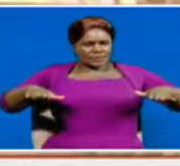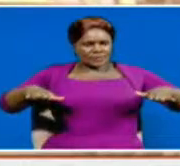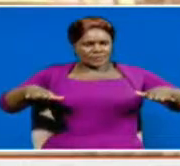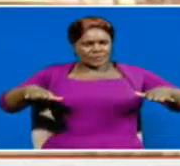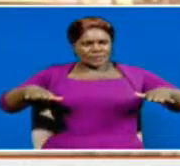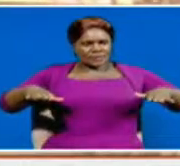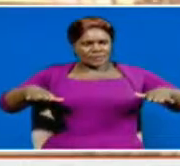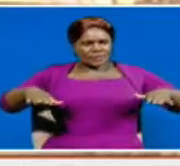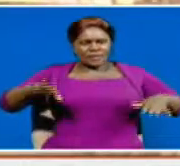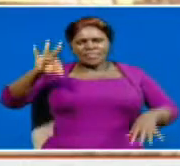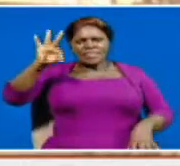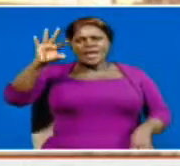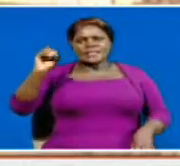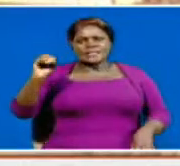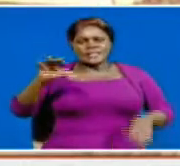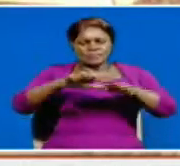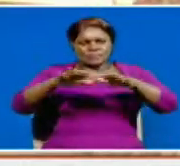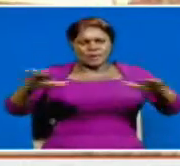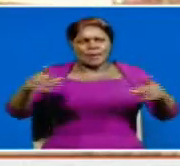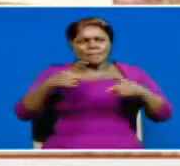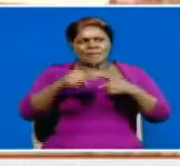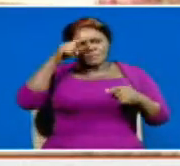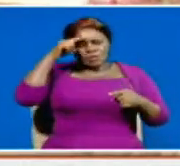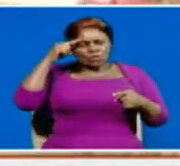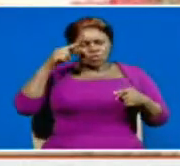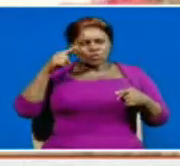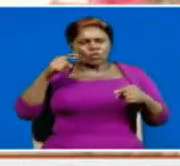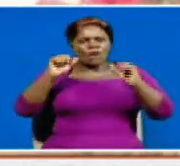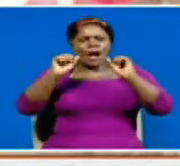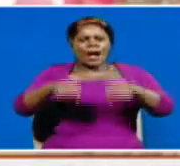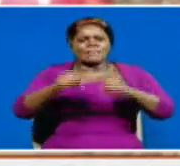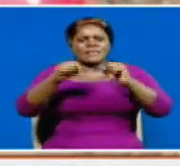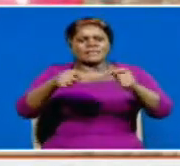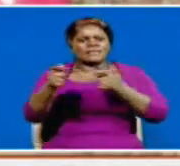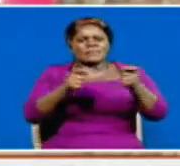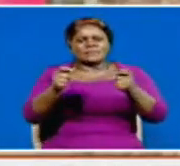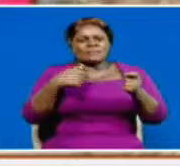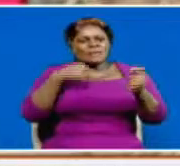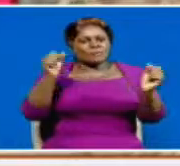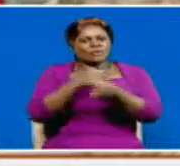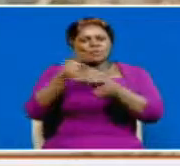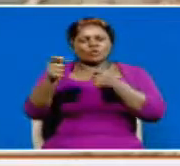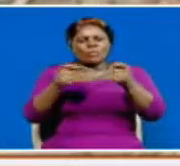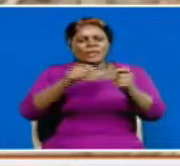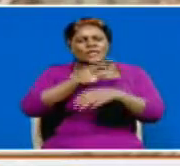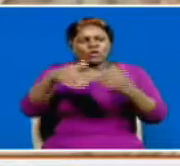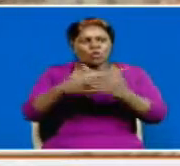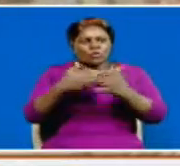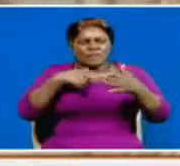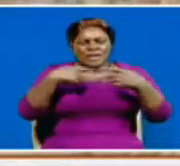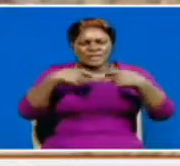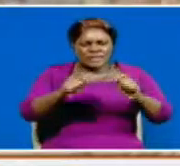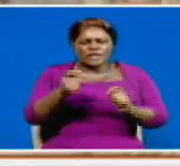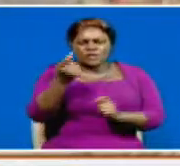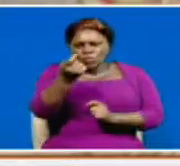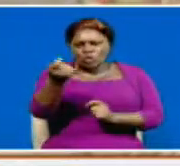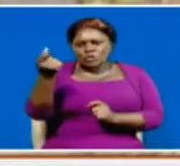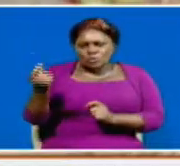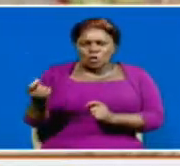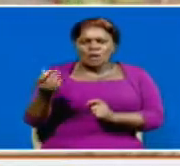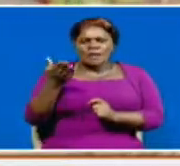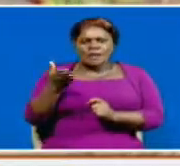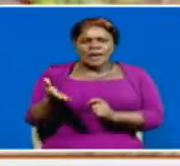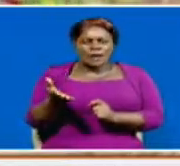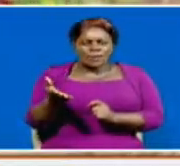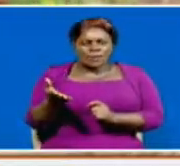shamba ekari 30. Lakini kwa sababu ya uwezo ya management, I cannot manage it. So I'm trying bit by bit. Sasa hii